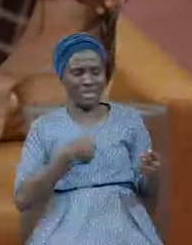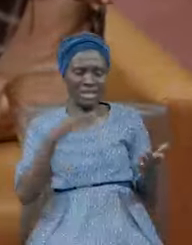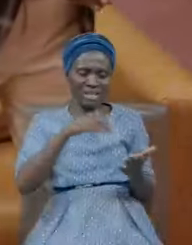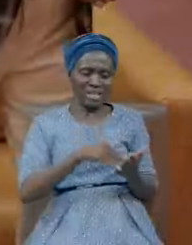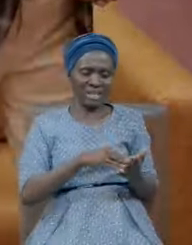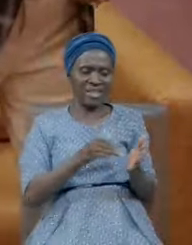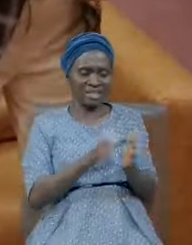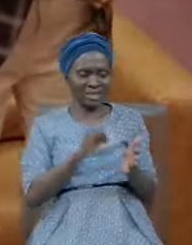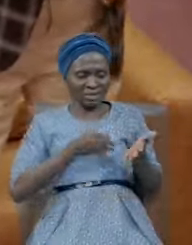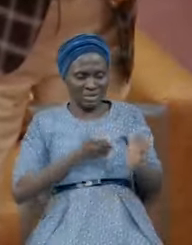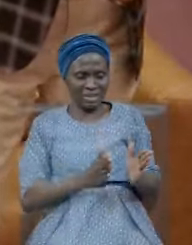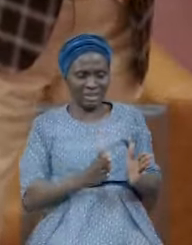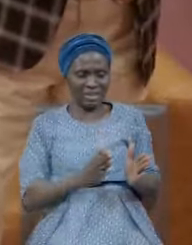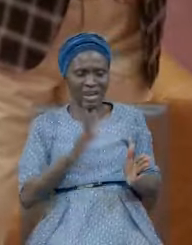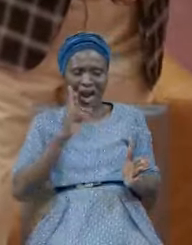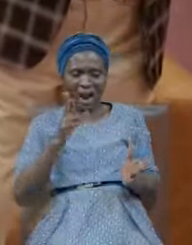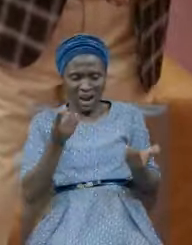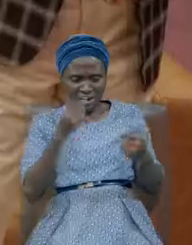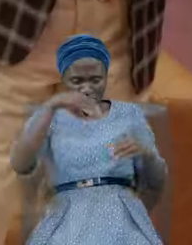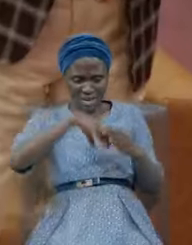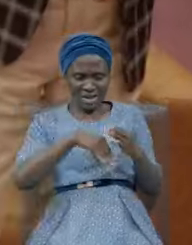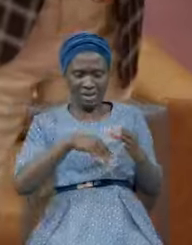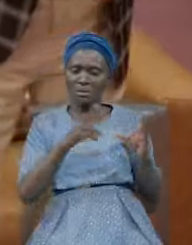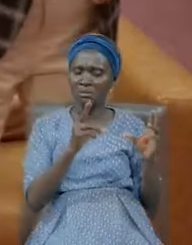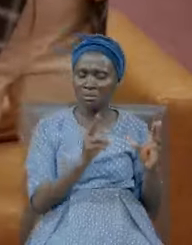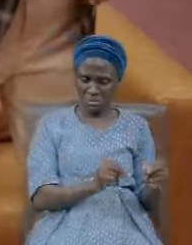I've decided to follow Jesus,